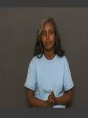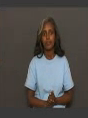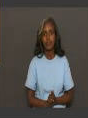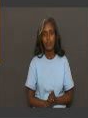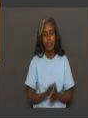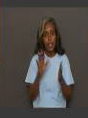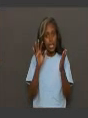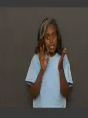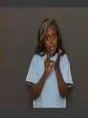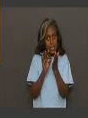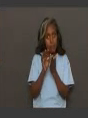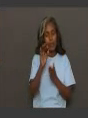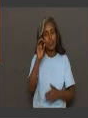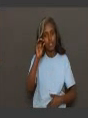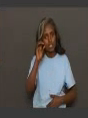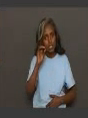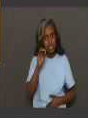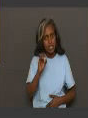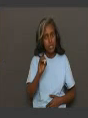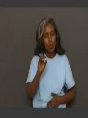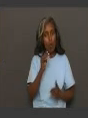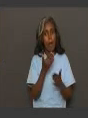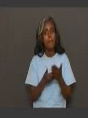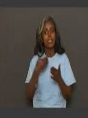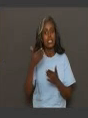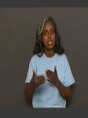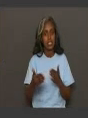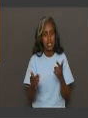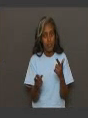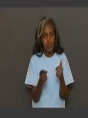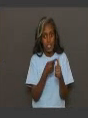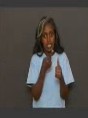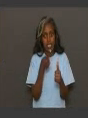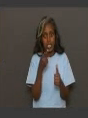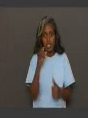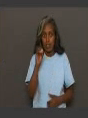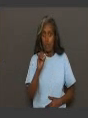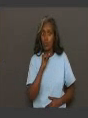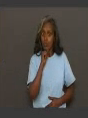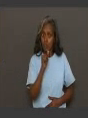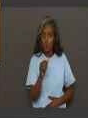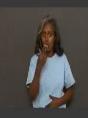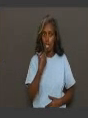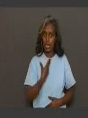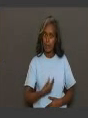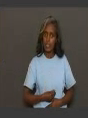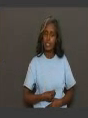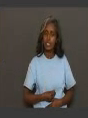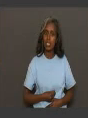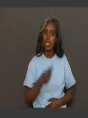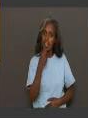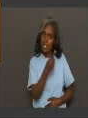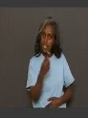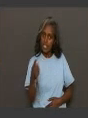The number of zeros preceding the first non-zero element in